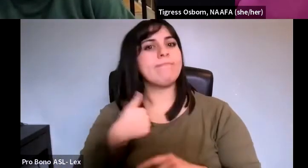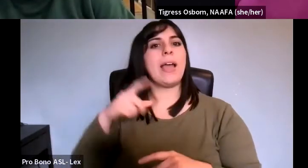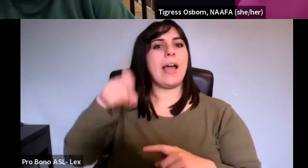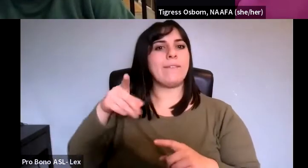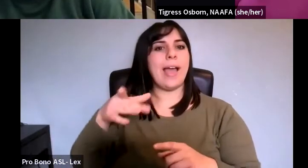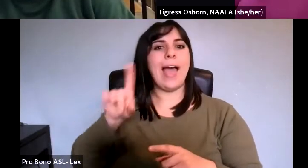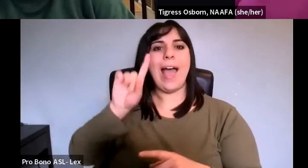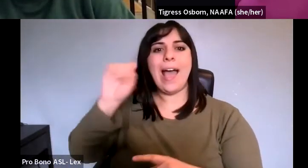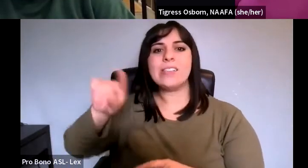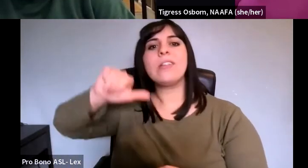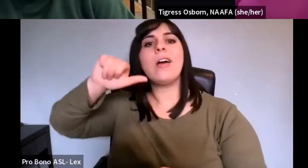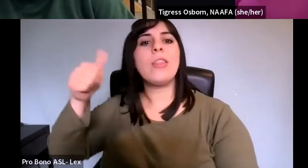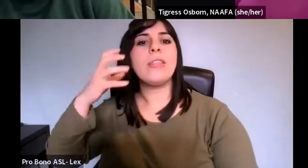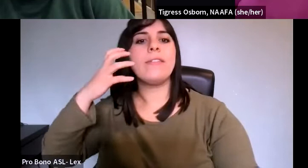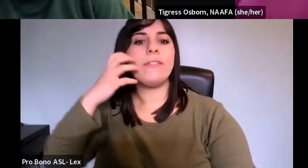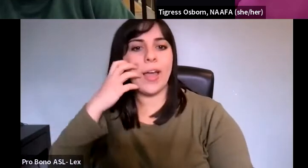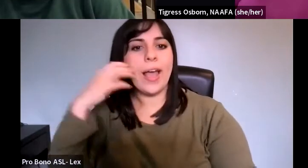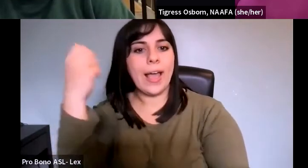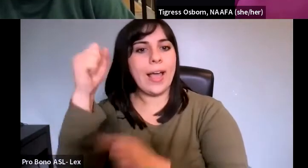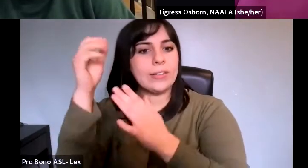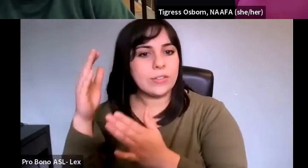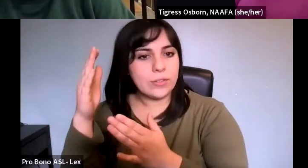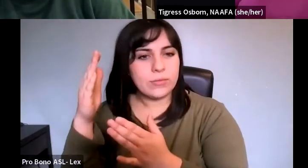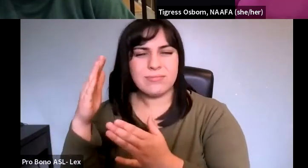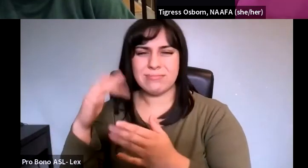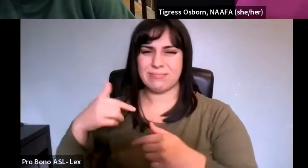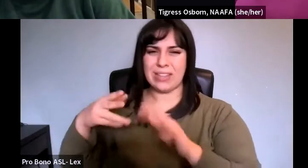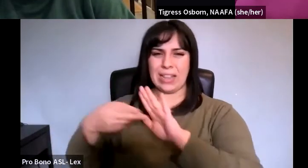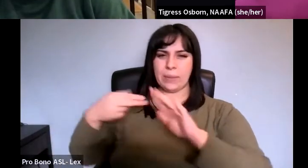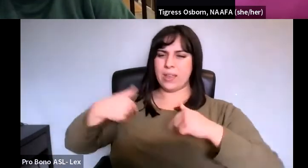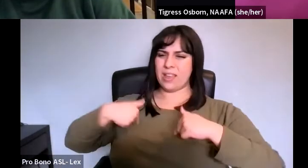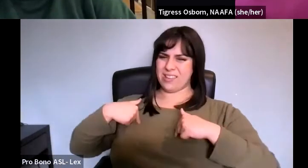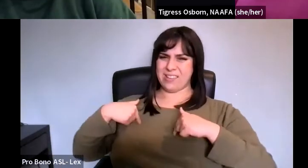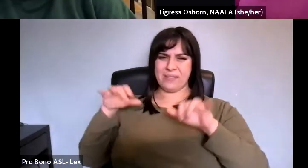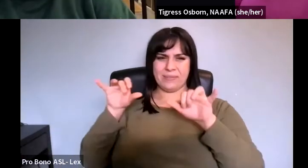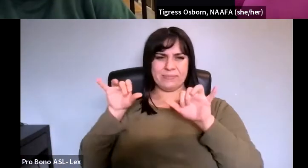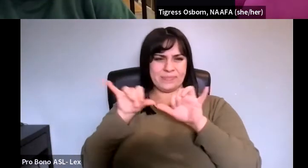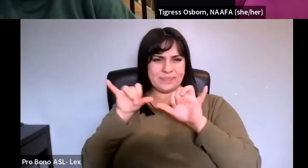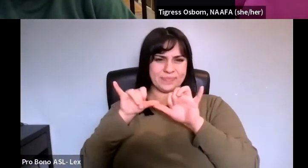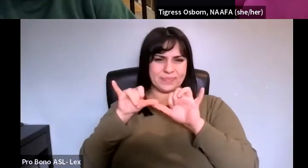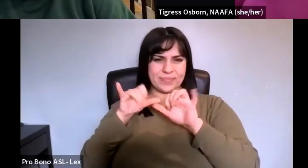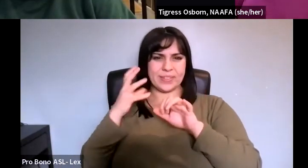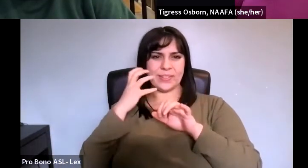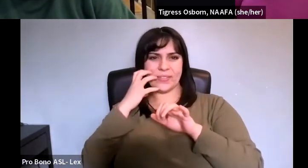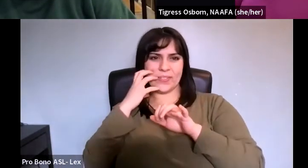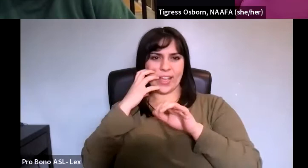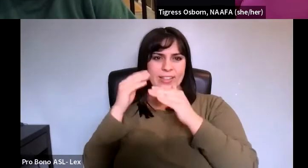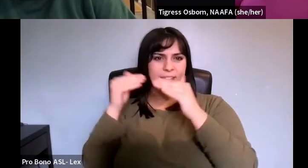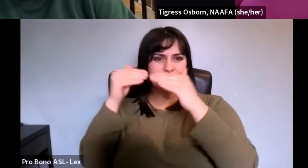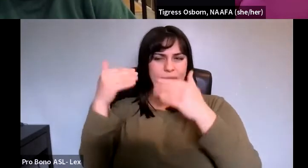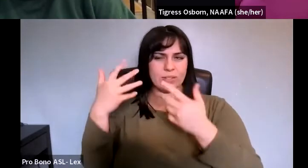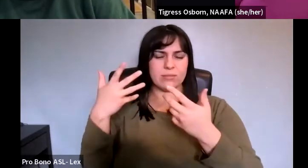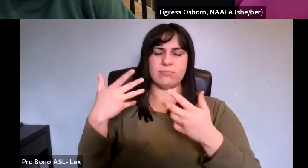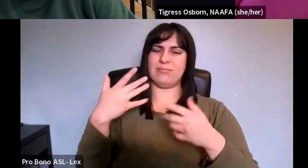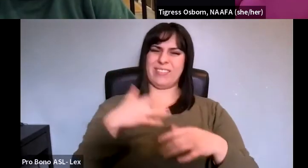fat activists how fat I am, because I feel like every time I look in the mirror, I see a